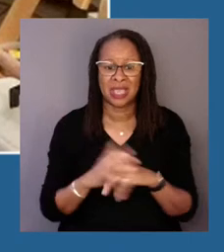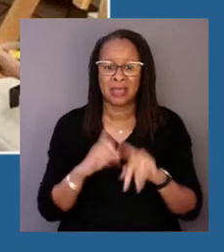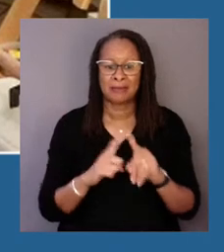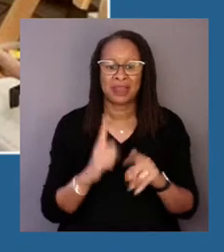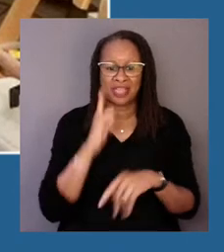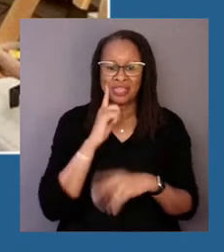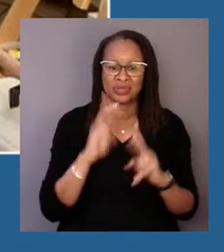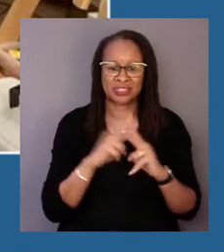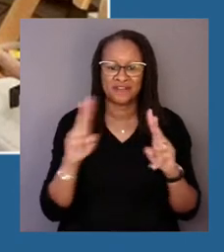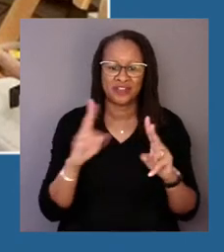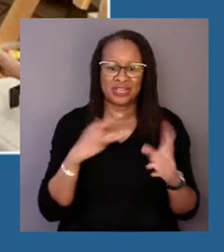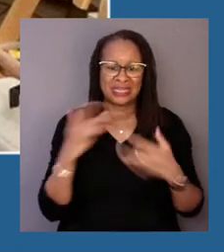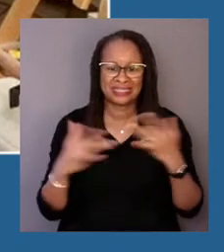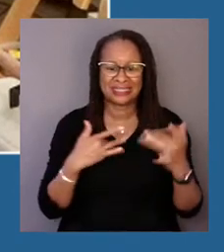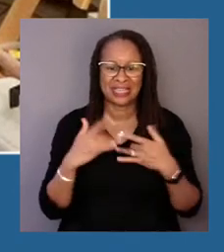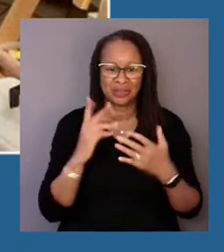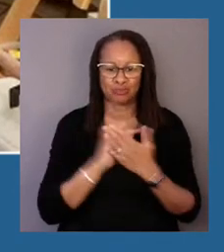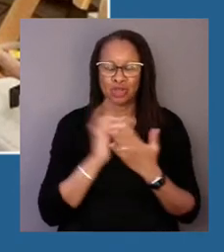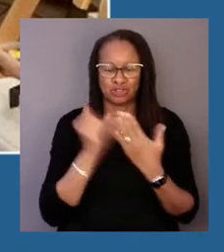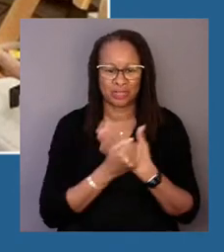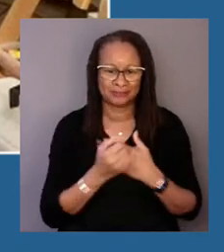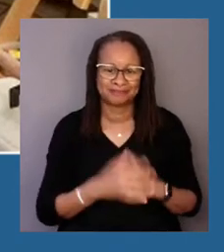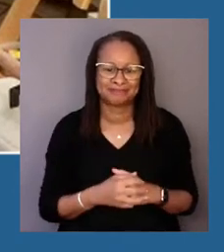exciting project to work on.